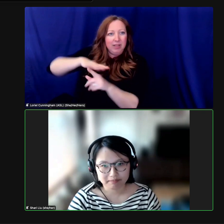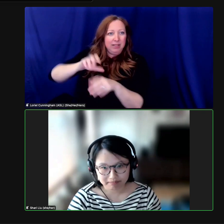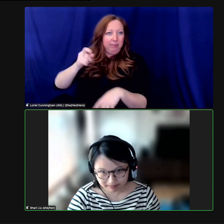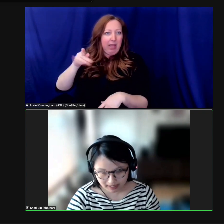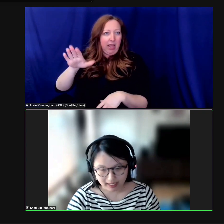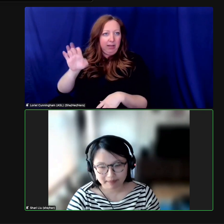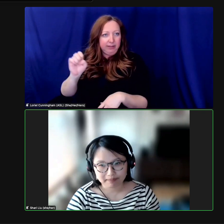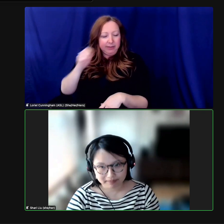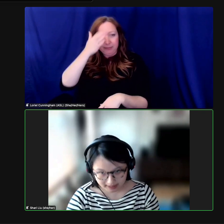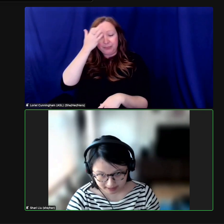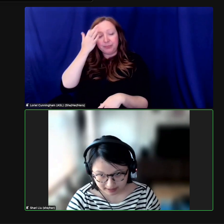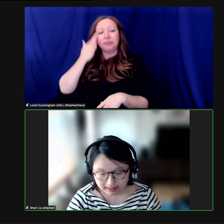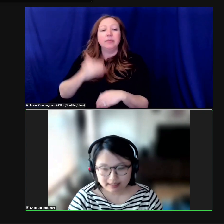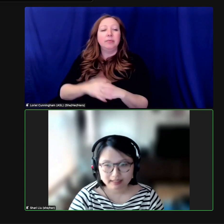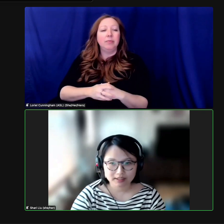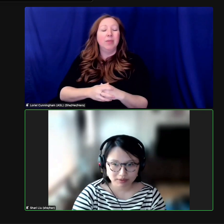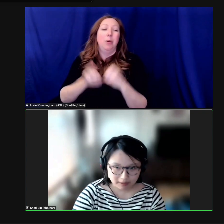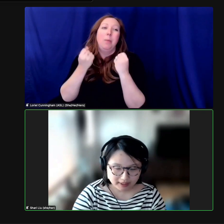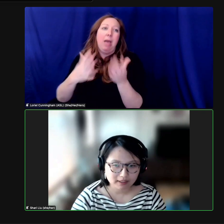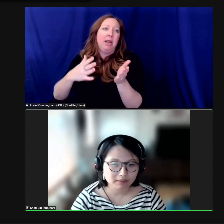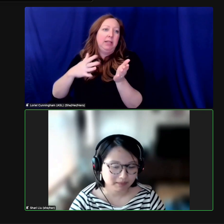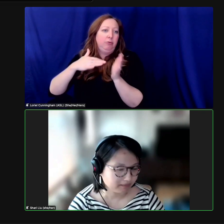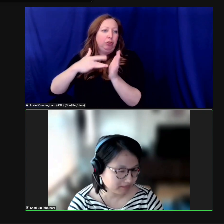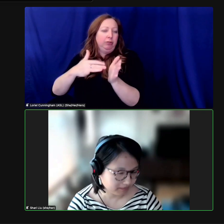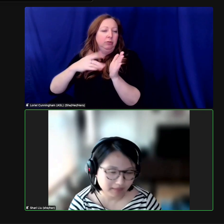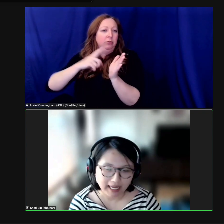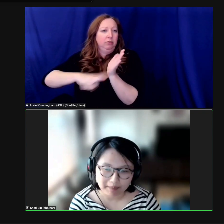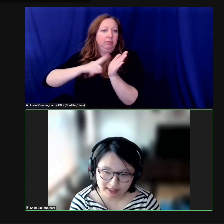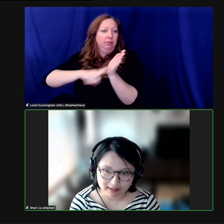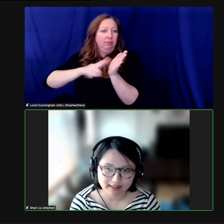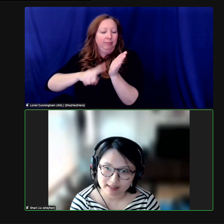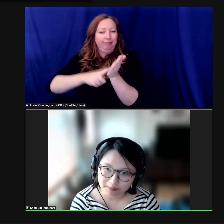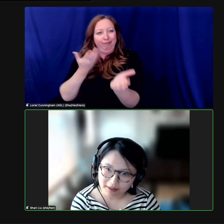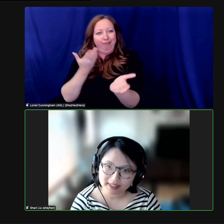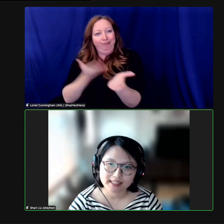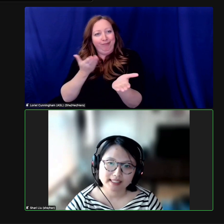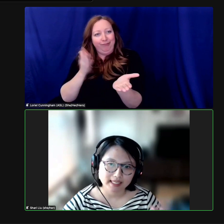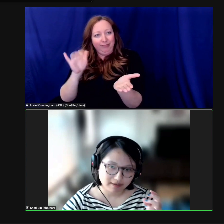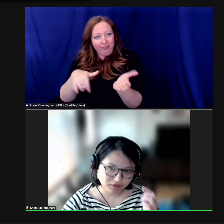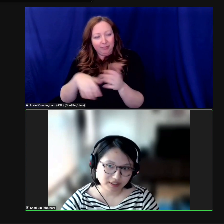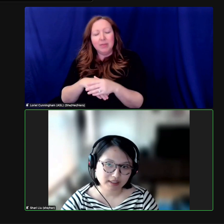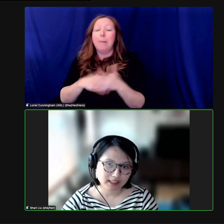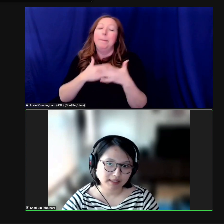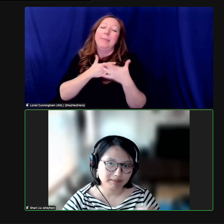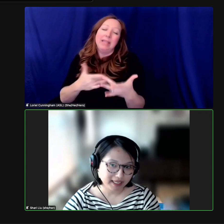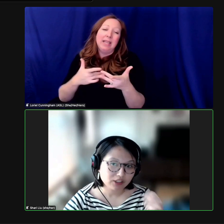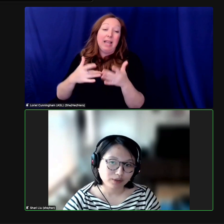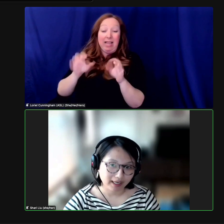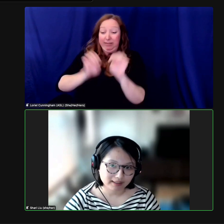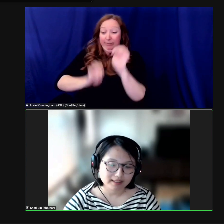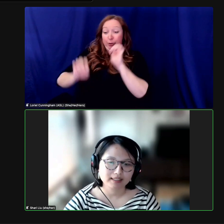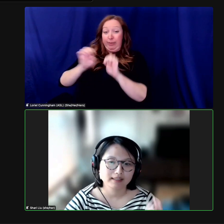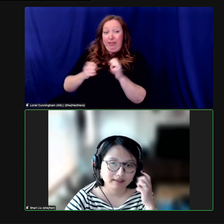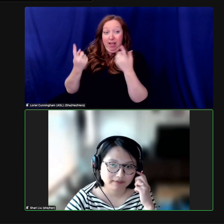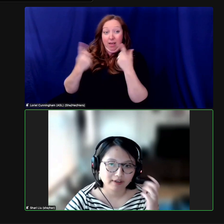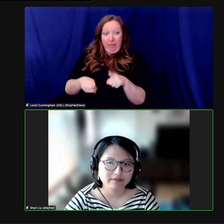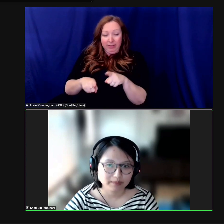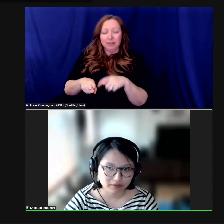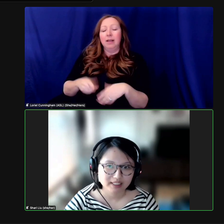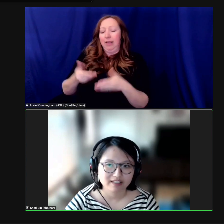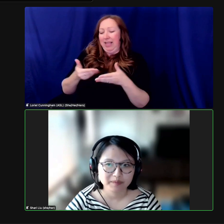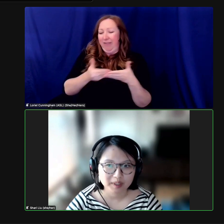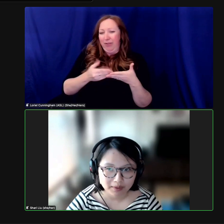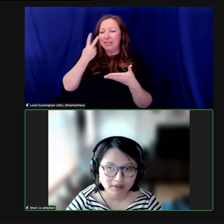studies have tested this. So typically what happens in these experiments is that infants see many trials that